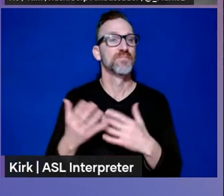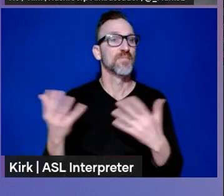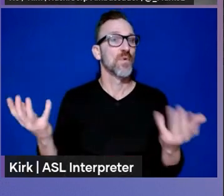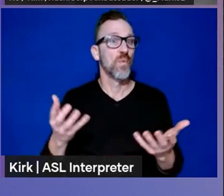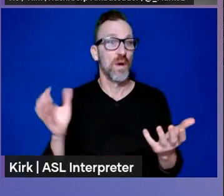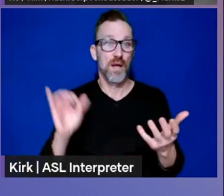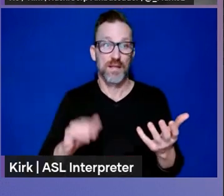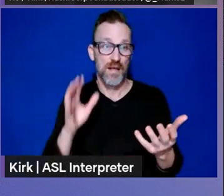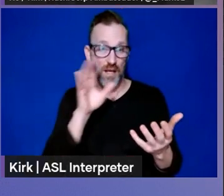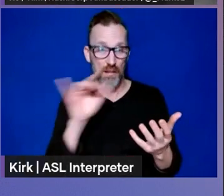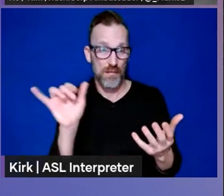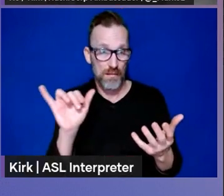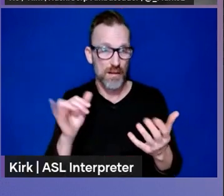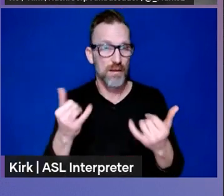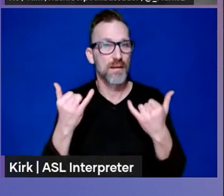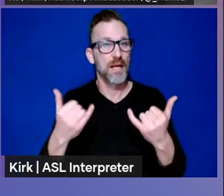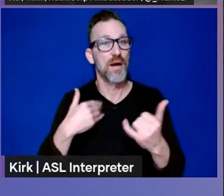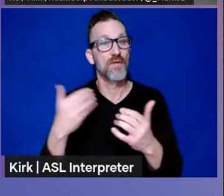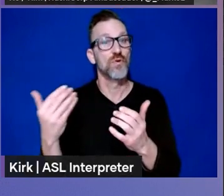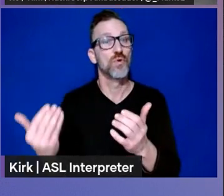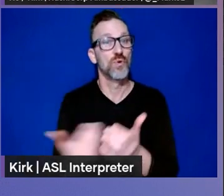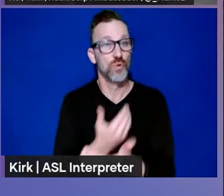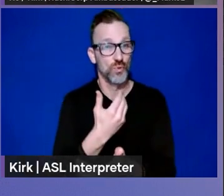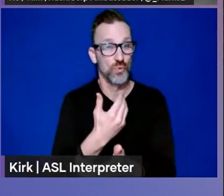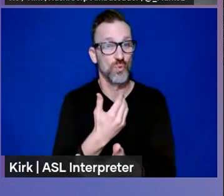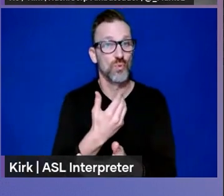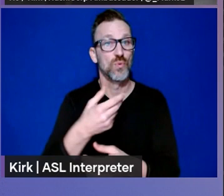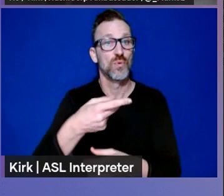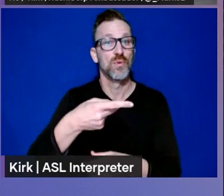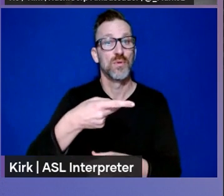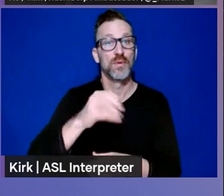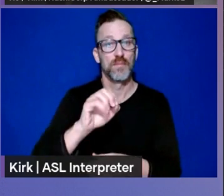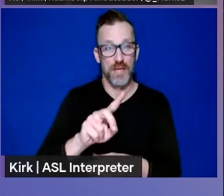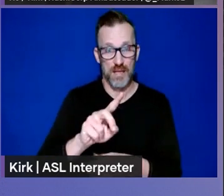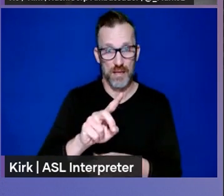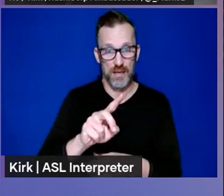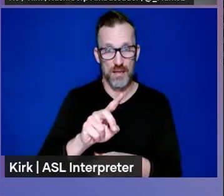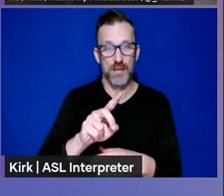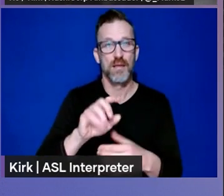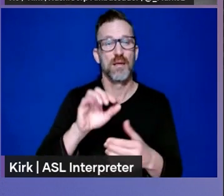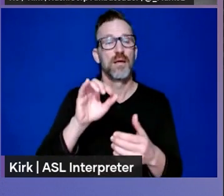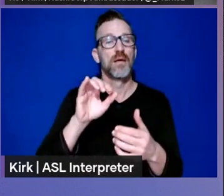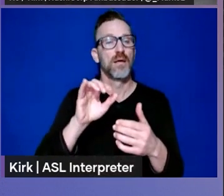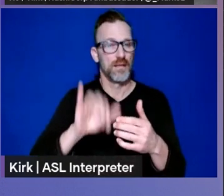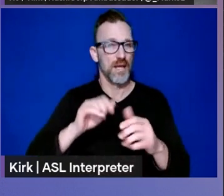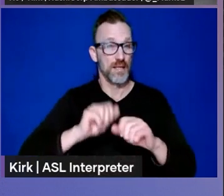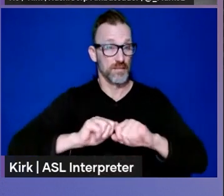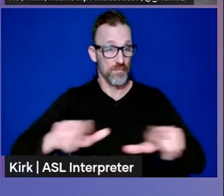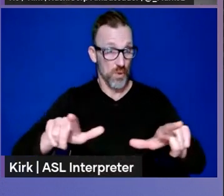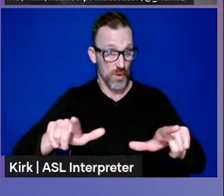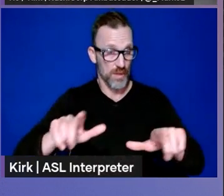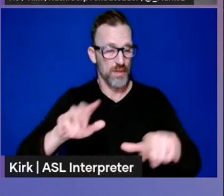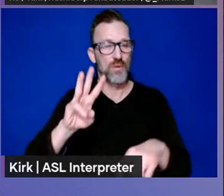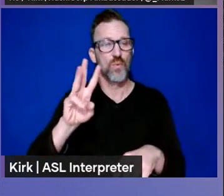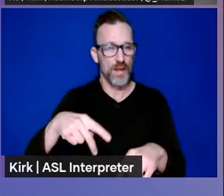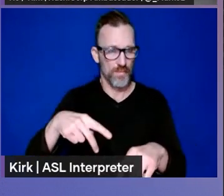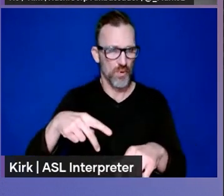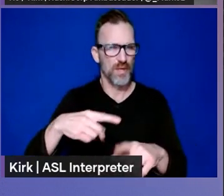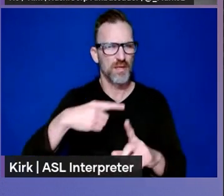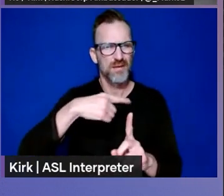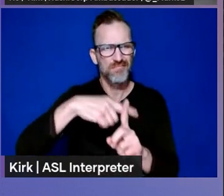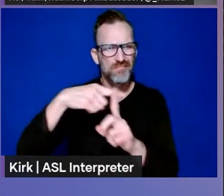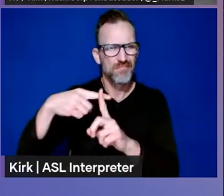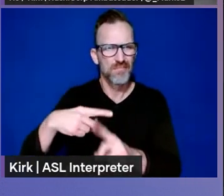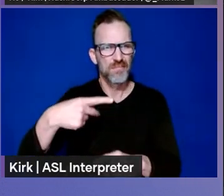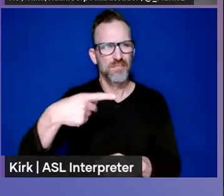there is a new pod running. So what it did is actually deploy the deployment, which deployed my Waypoint pod, which is going to serve us